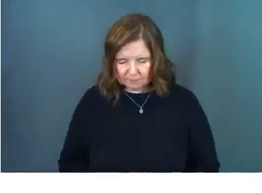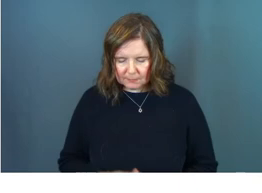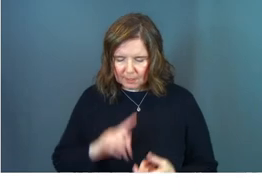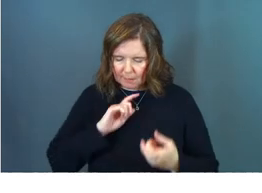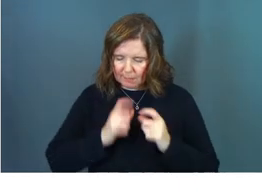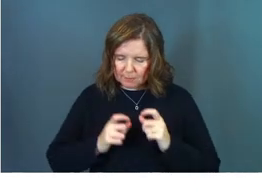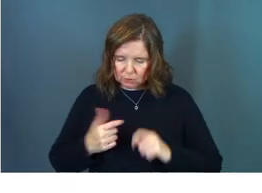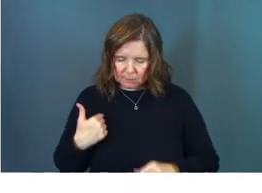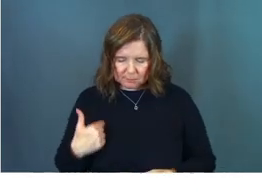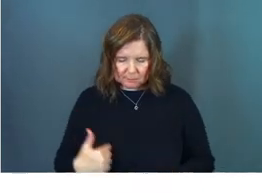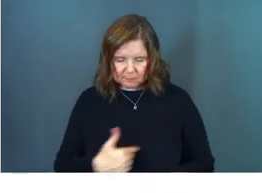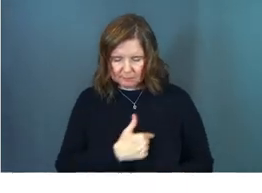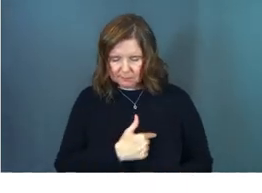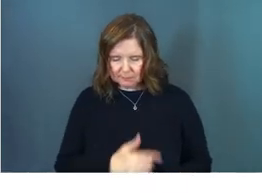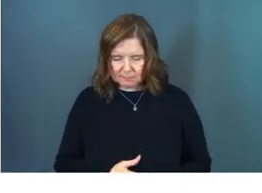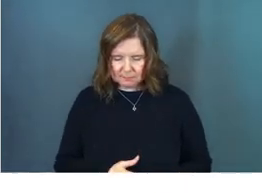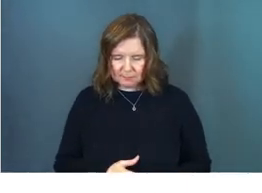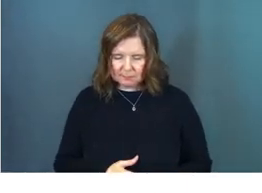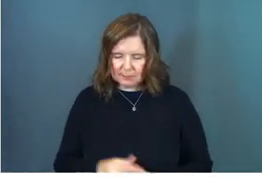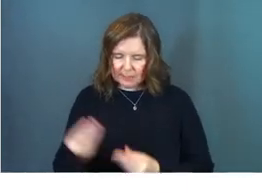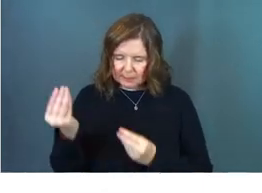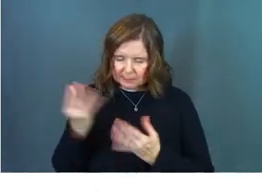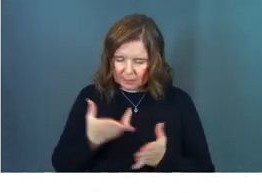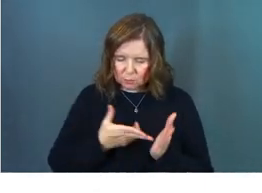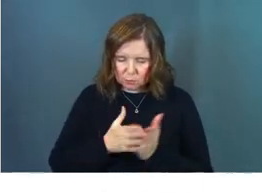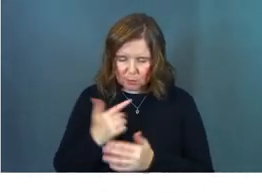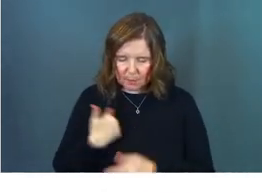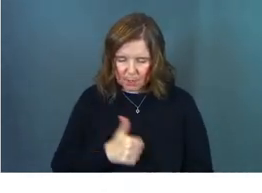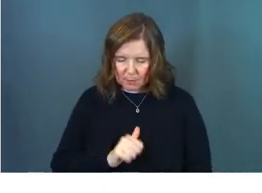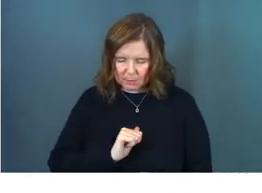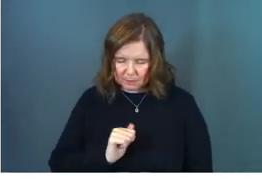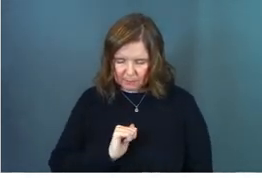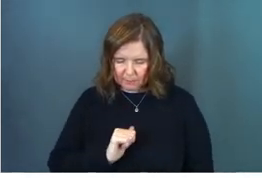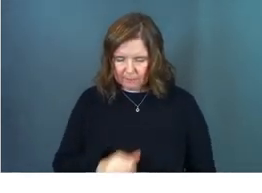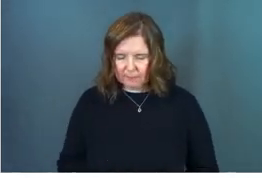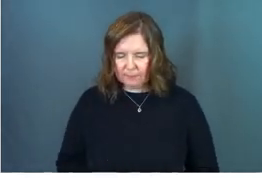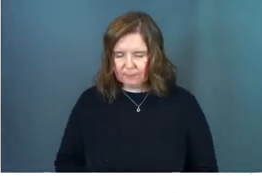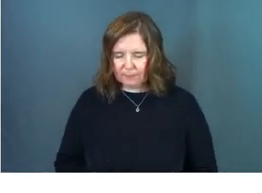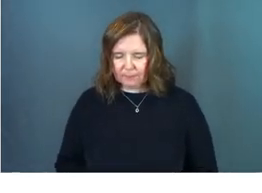Come and change us. Come and tell us the truth about ourselves.